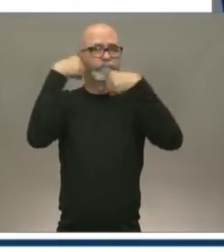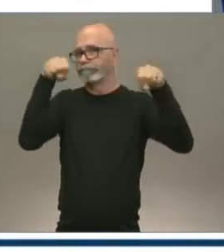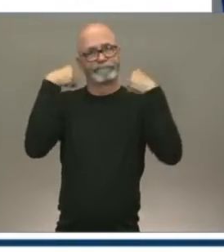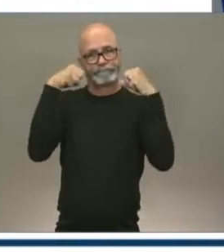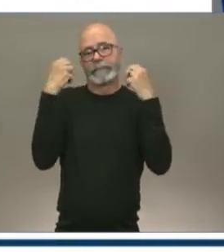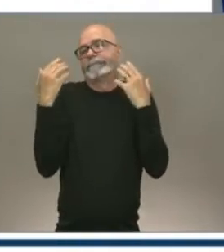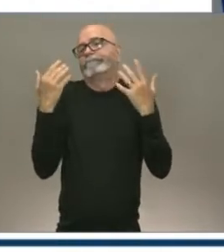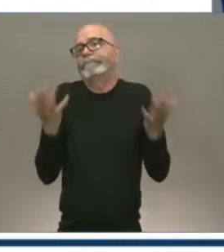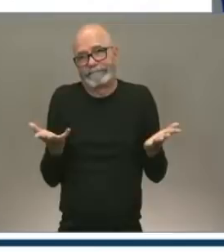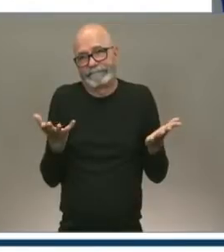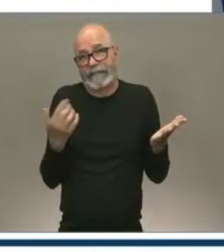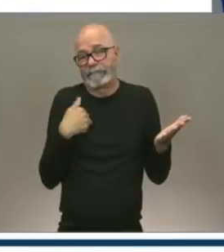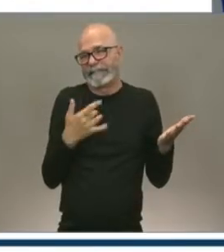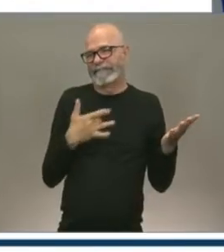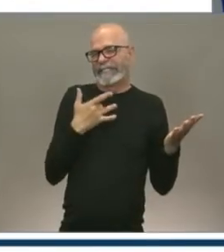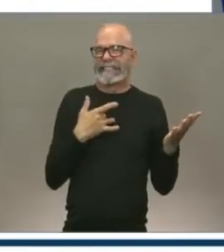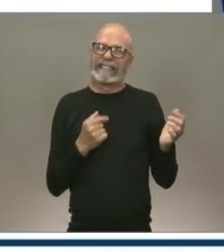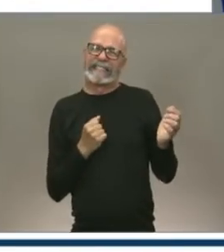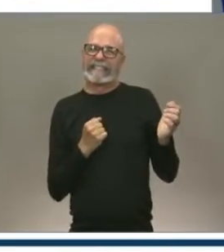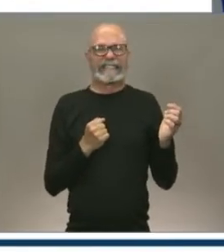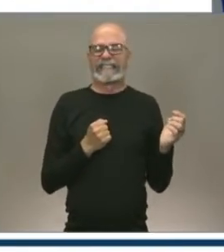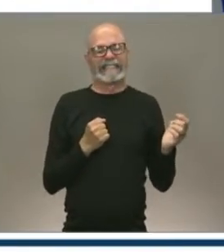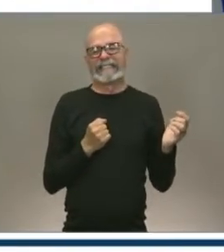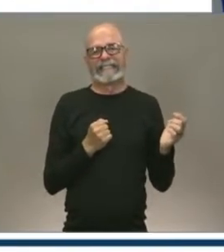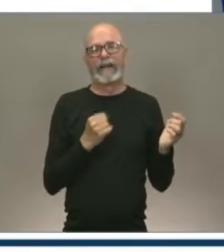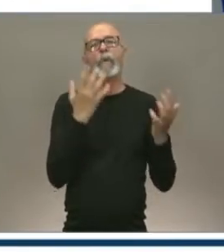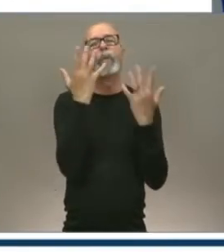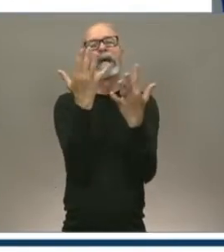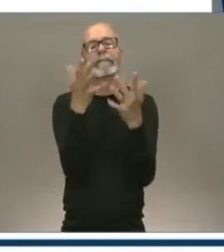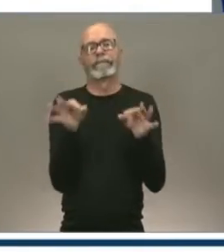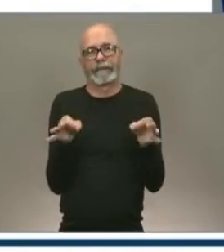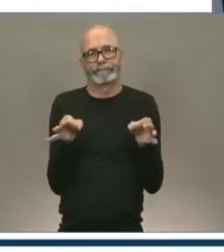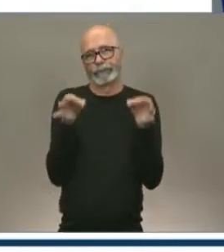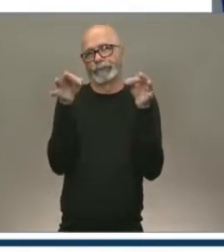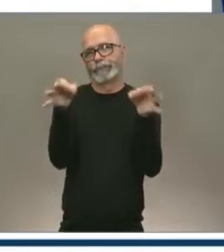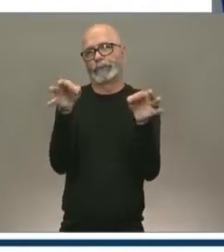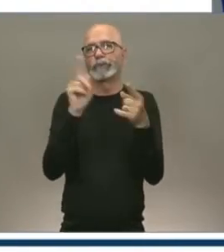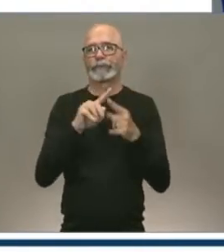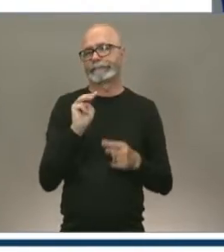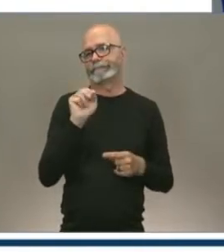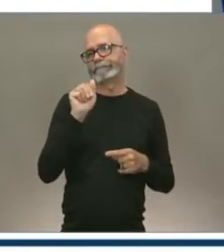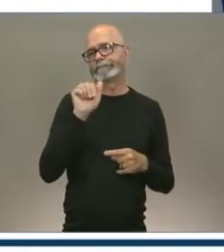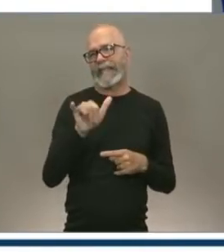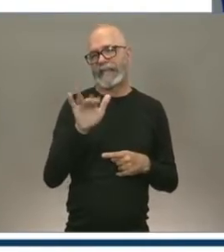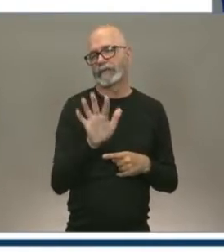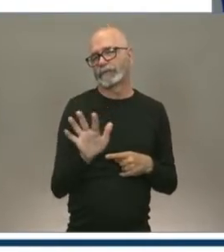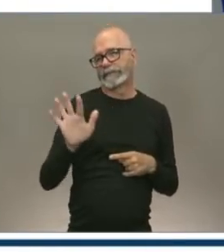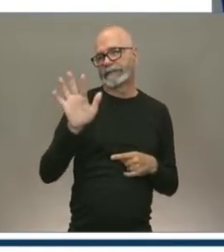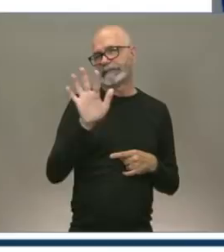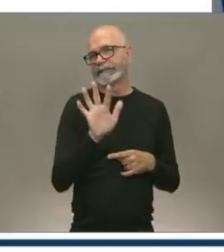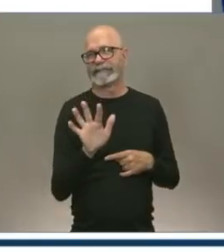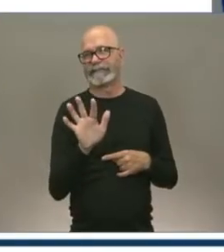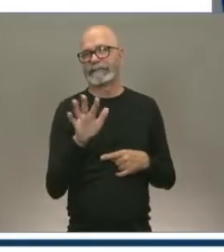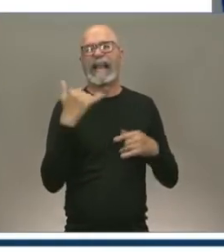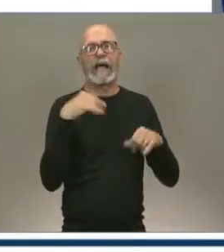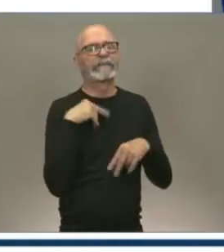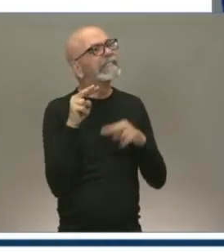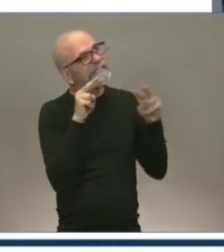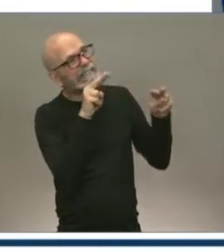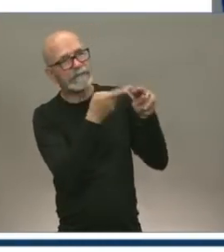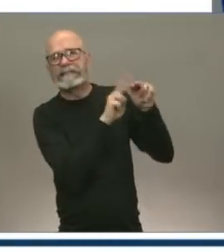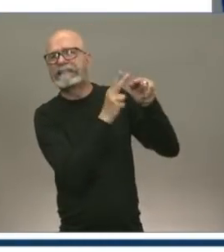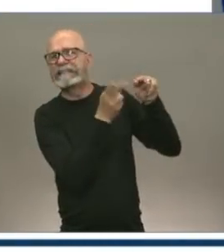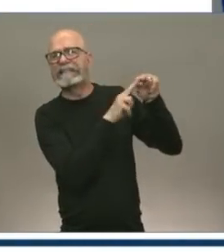reopening to sometime in May. It's the right move right now. We have been watching the cases closely and listening to public